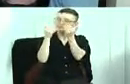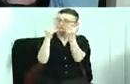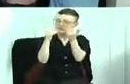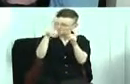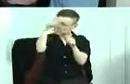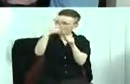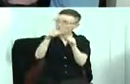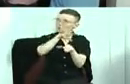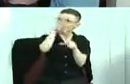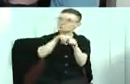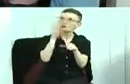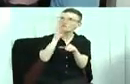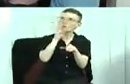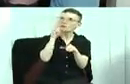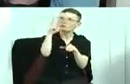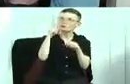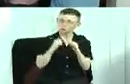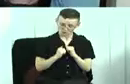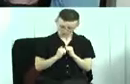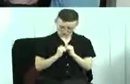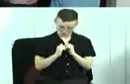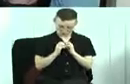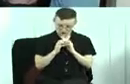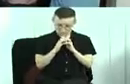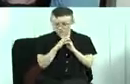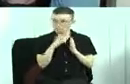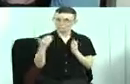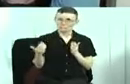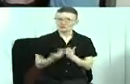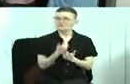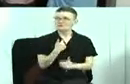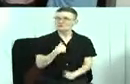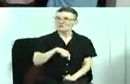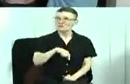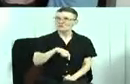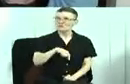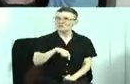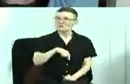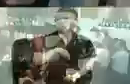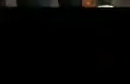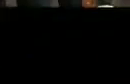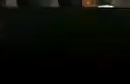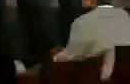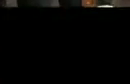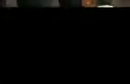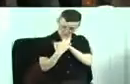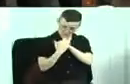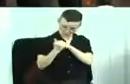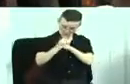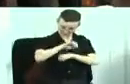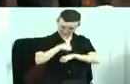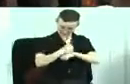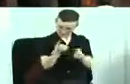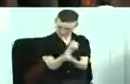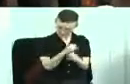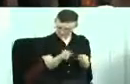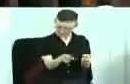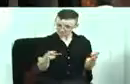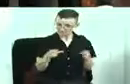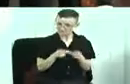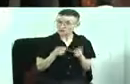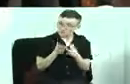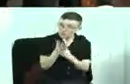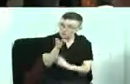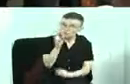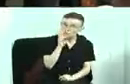that you renew us. It was in the water in the beginning of creation that you called out and made a place, space that love could thrive. It was through the